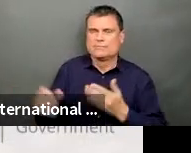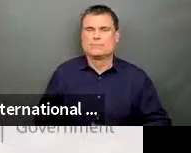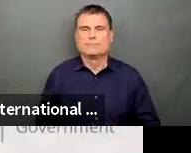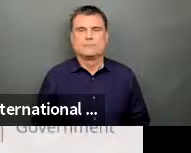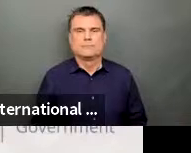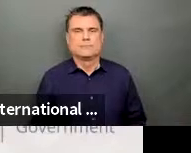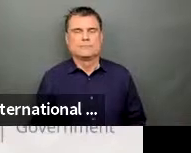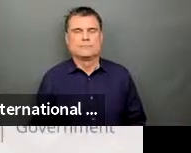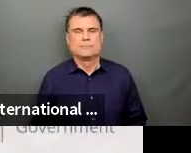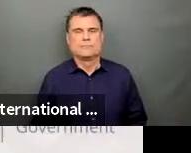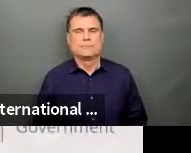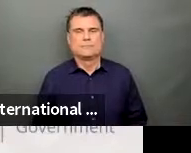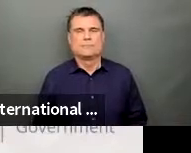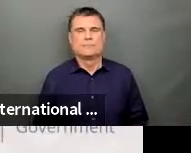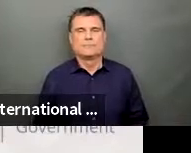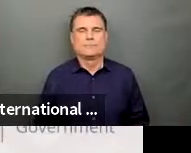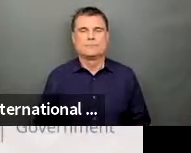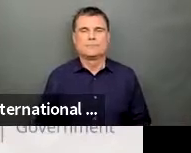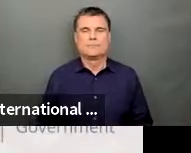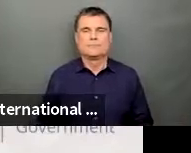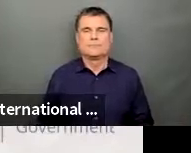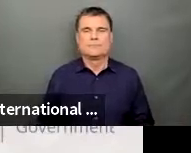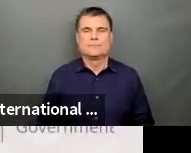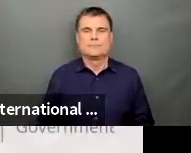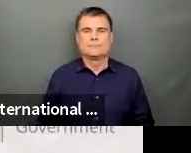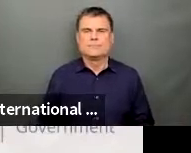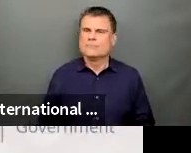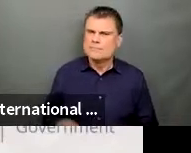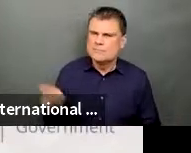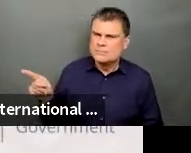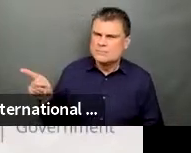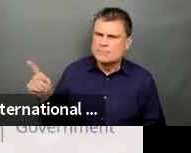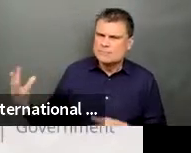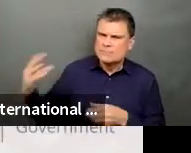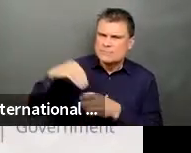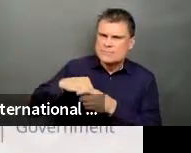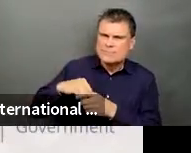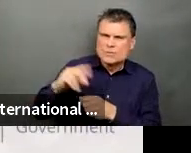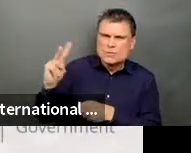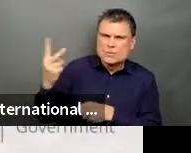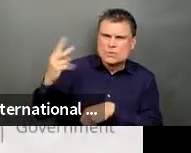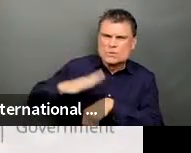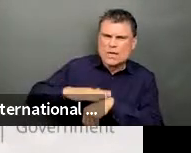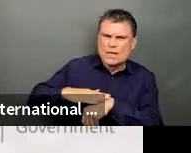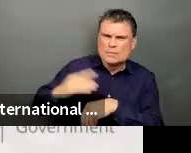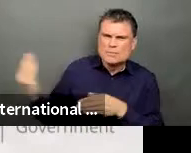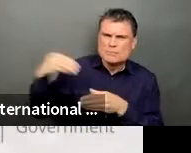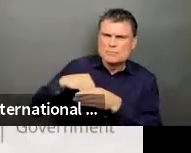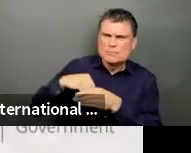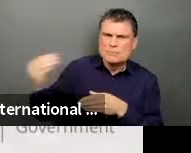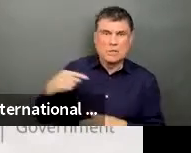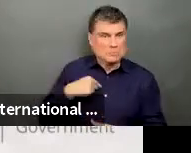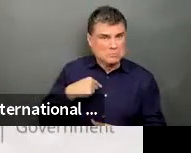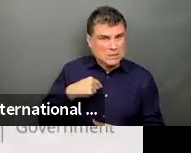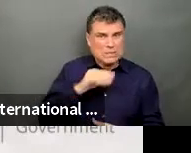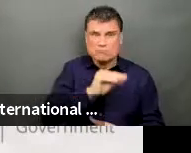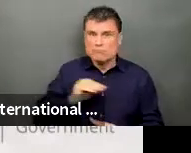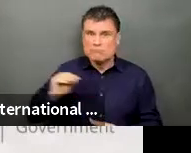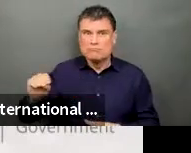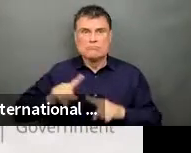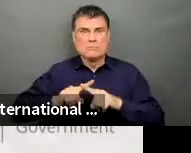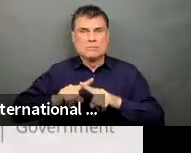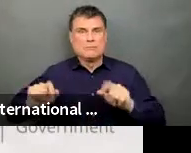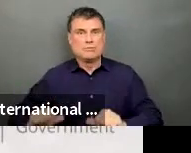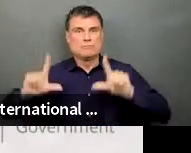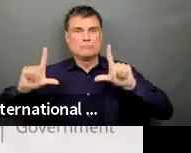Somehow did you rejoin for some reason? No, I went back to English and I'll just switch back to Russian. Could you do Control Shift